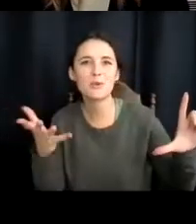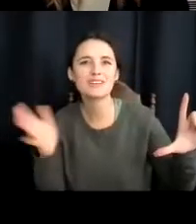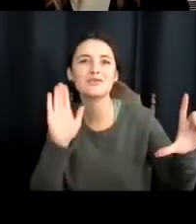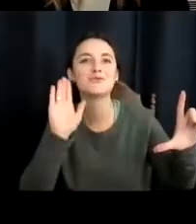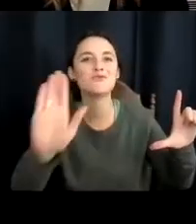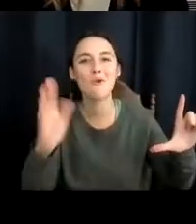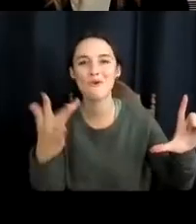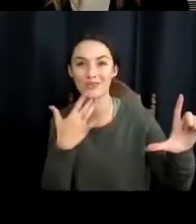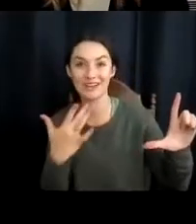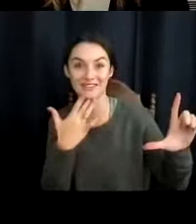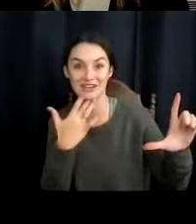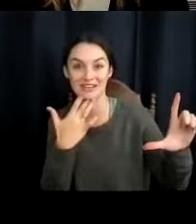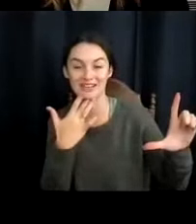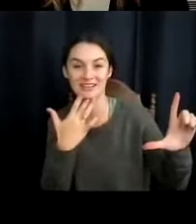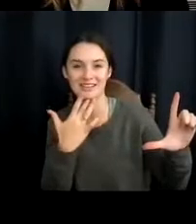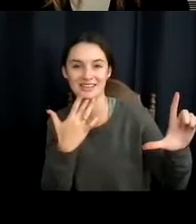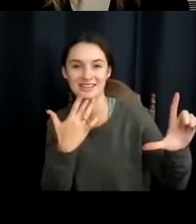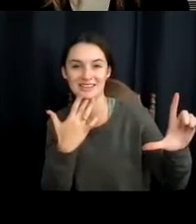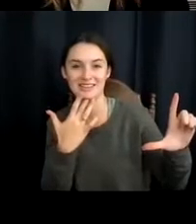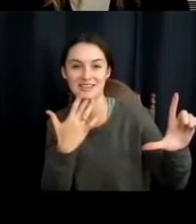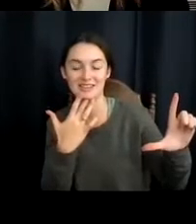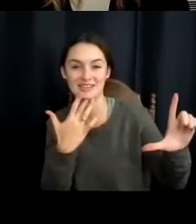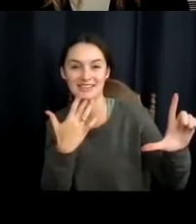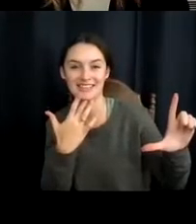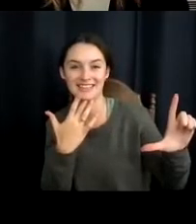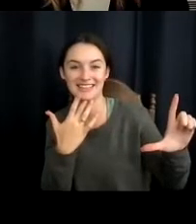Ooh, And how long did it take?